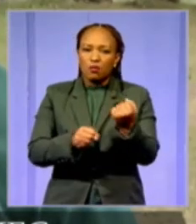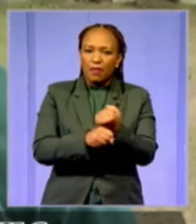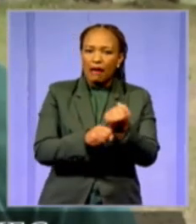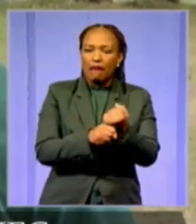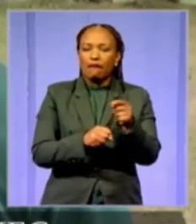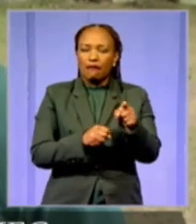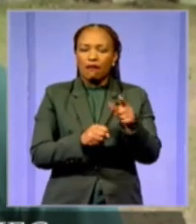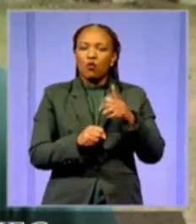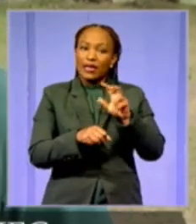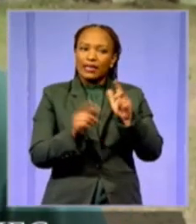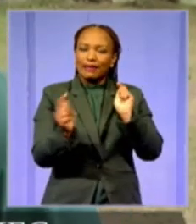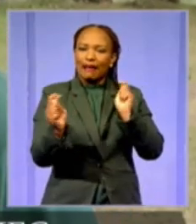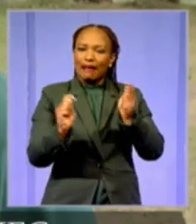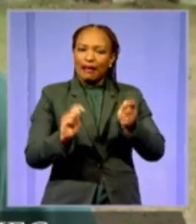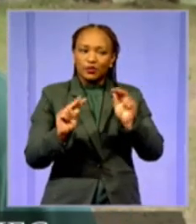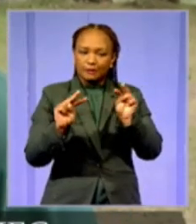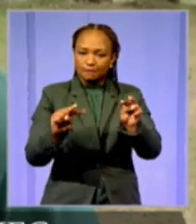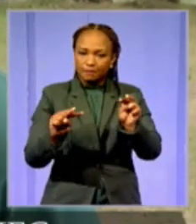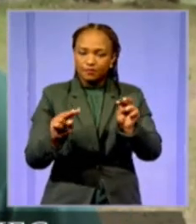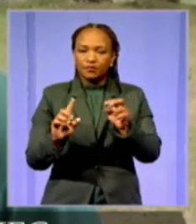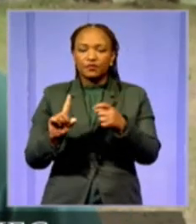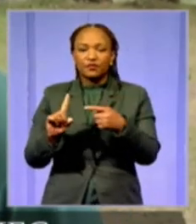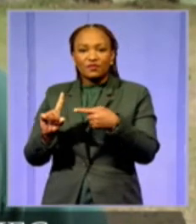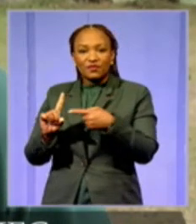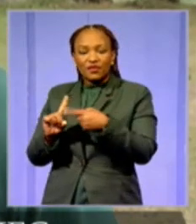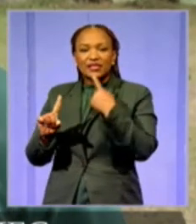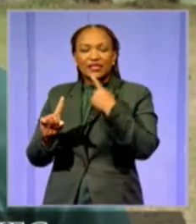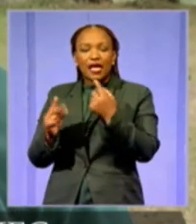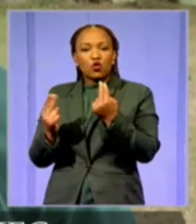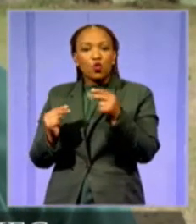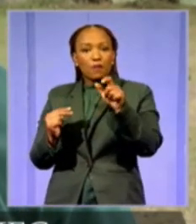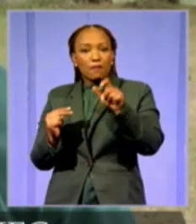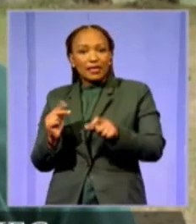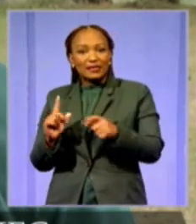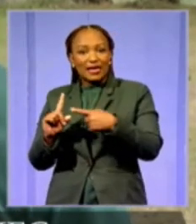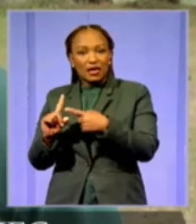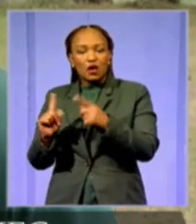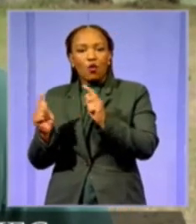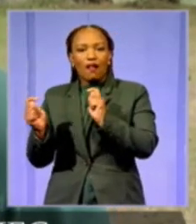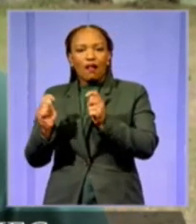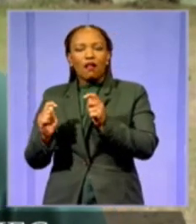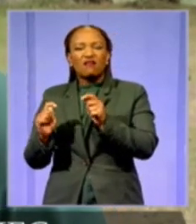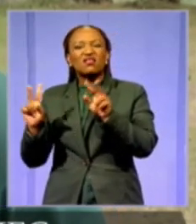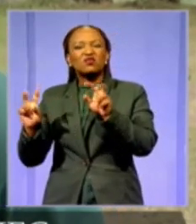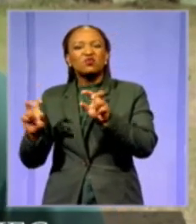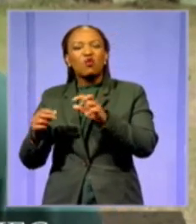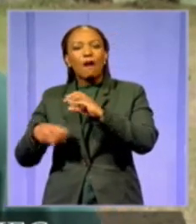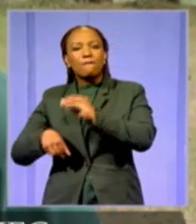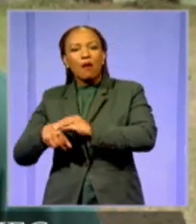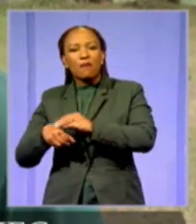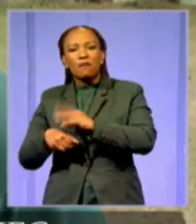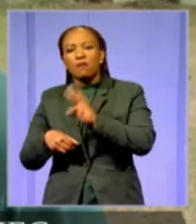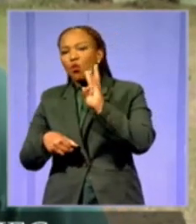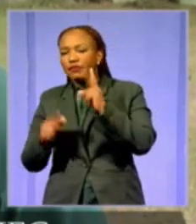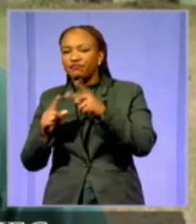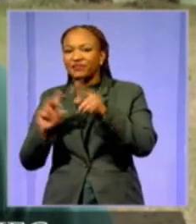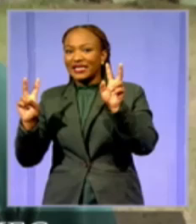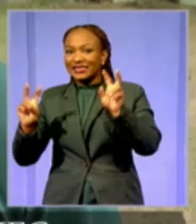rona. A re ba na le tsholofelo ya gore mo lekgotla o montšhwa o tla rarabolola mathata a metsi le motlakase mo kgaolong ya